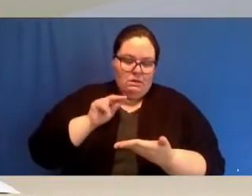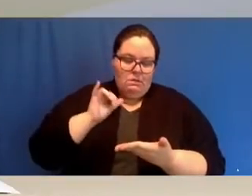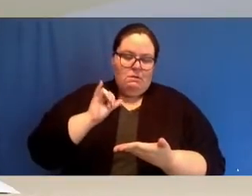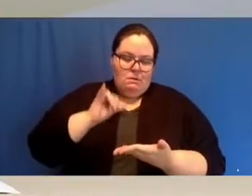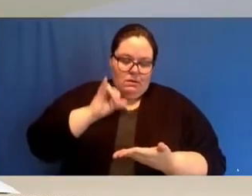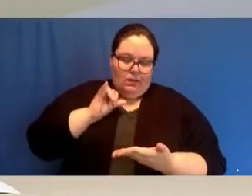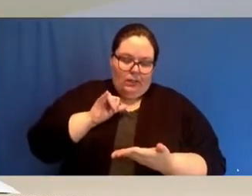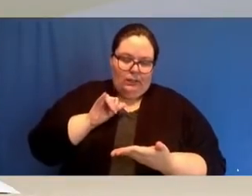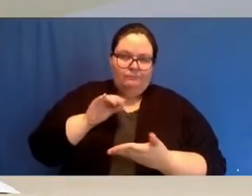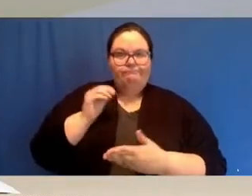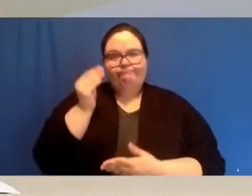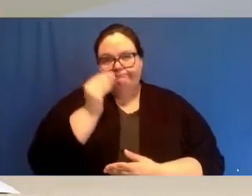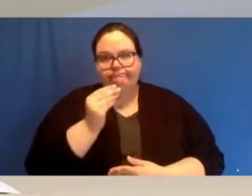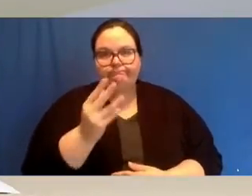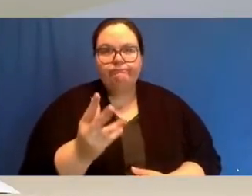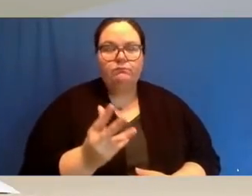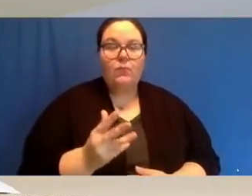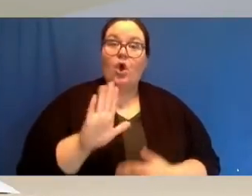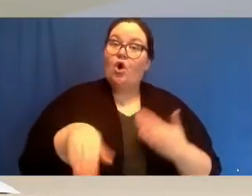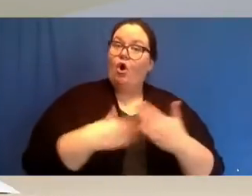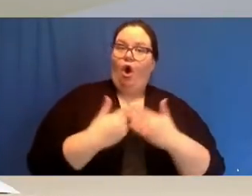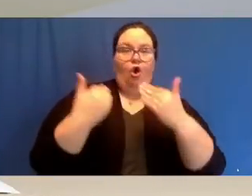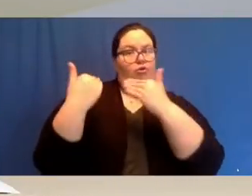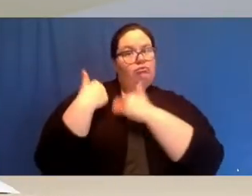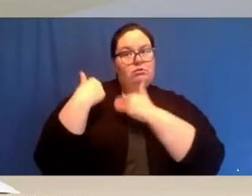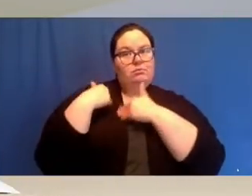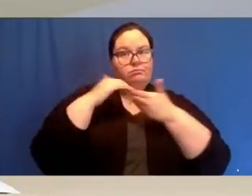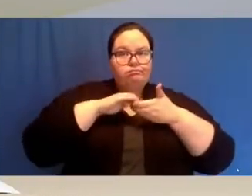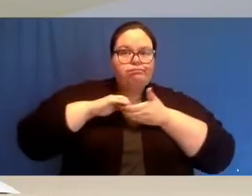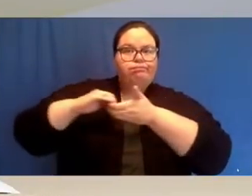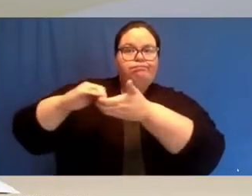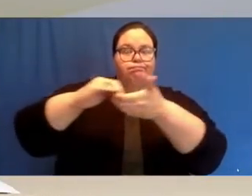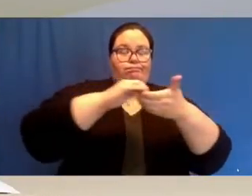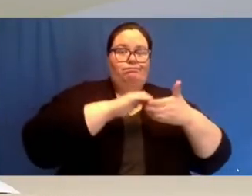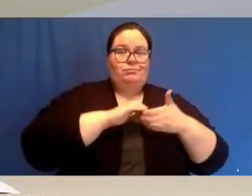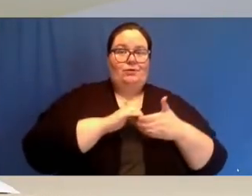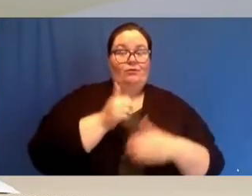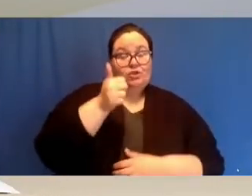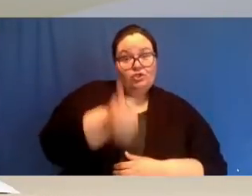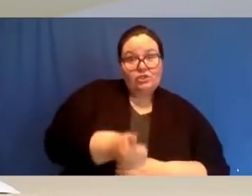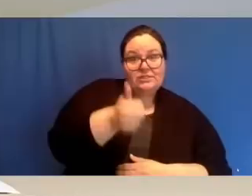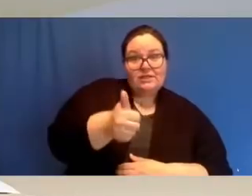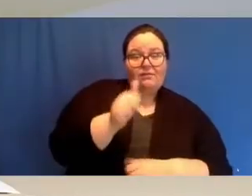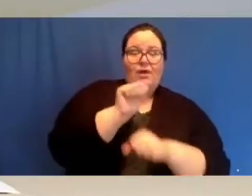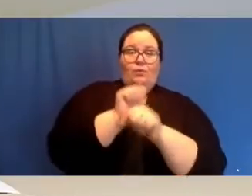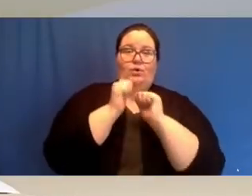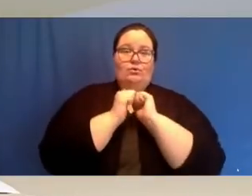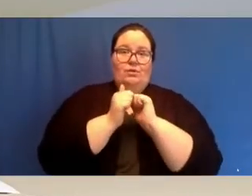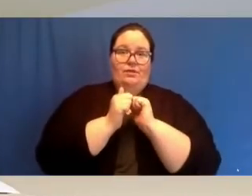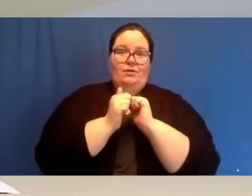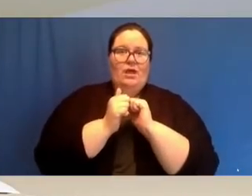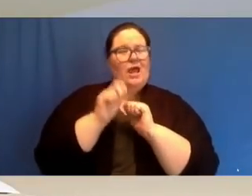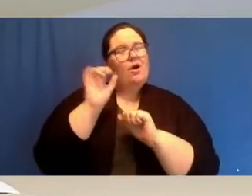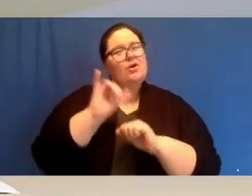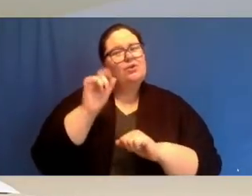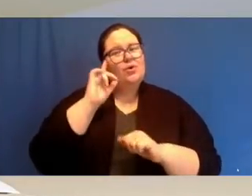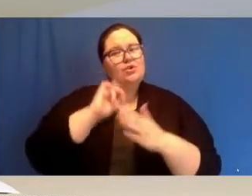before, we all have to take responsibility for our own actions and decisions and do our own personal risk